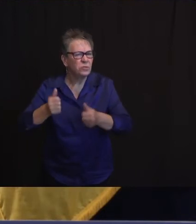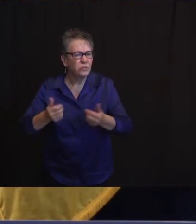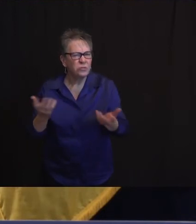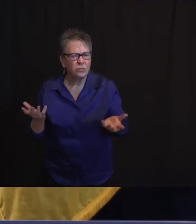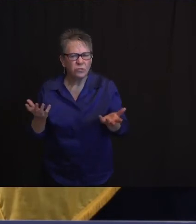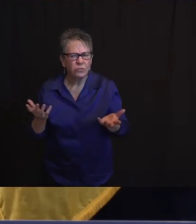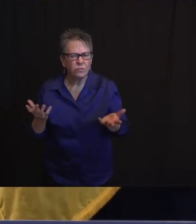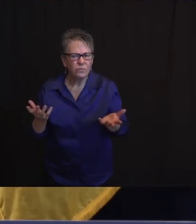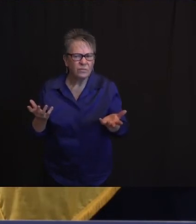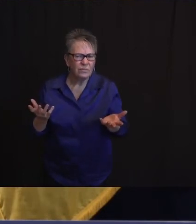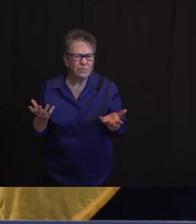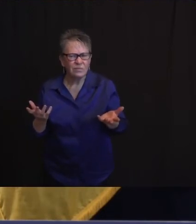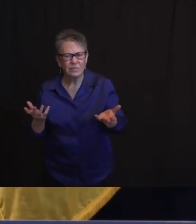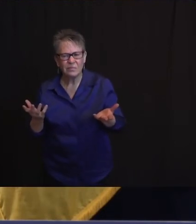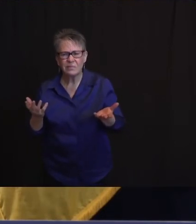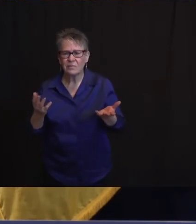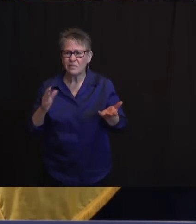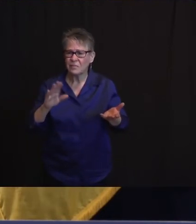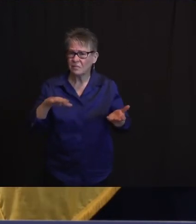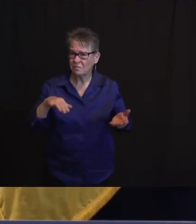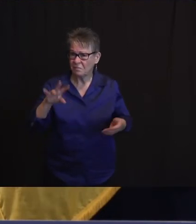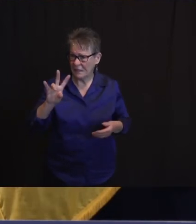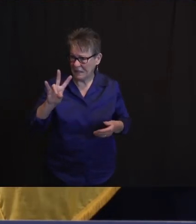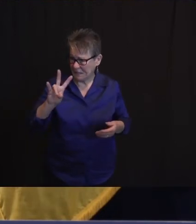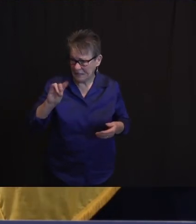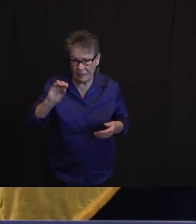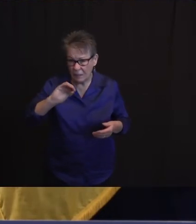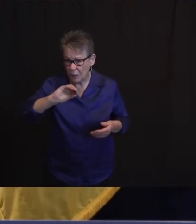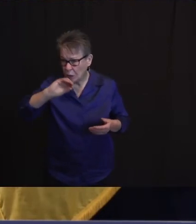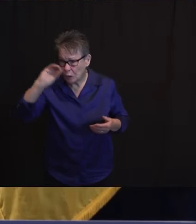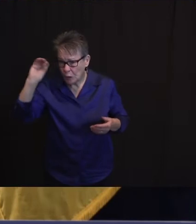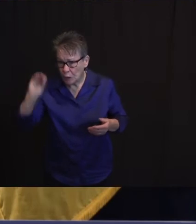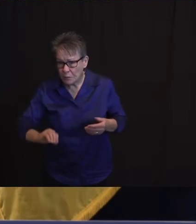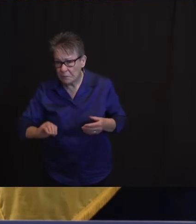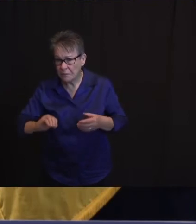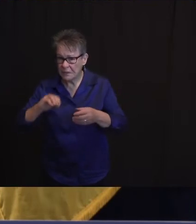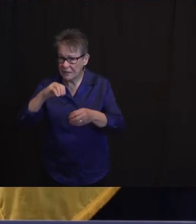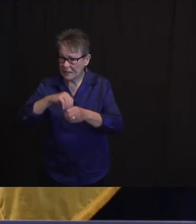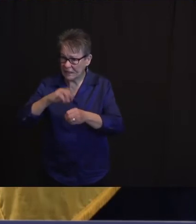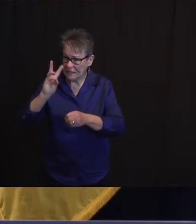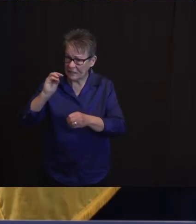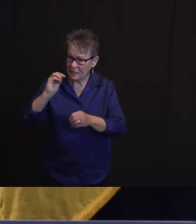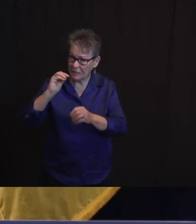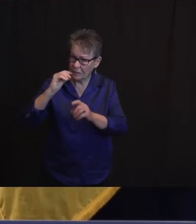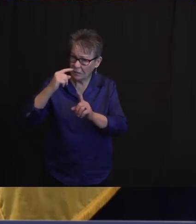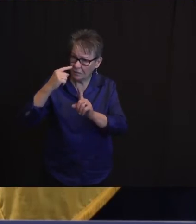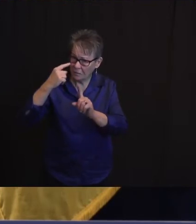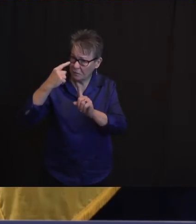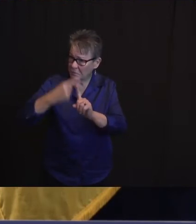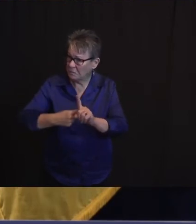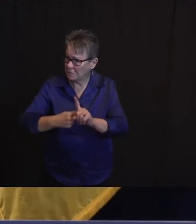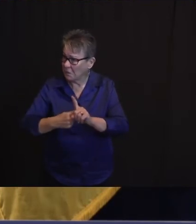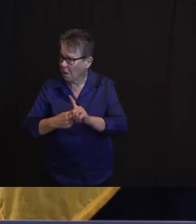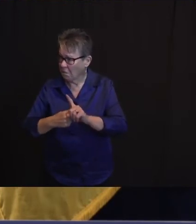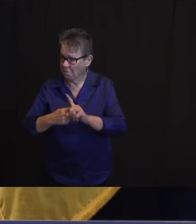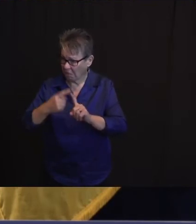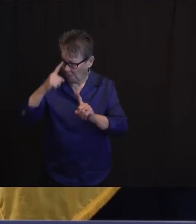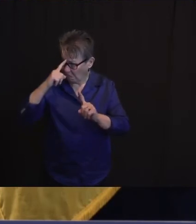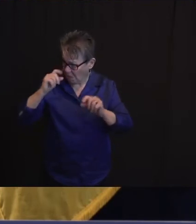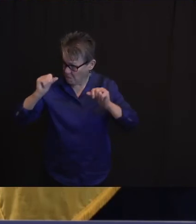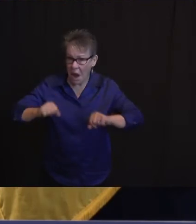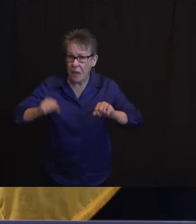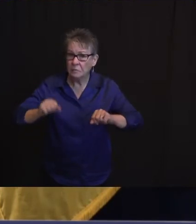of New Jersey adults can get vaccinated within 6 months? Thank you. Dave, I will give you my thoughts on both of